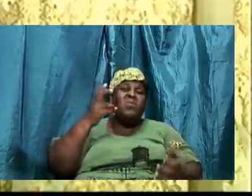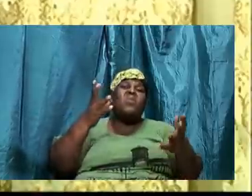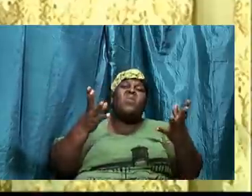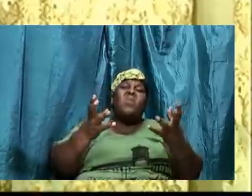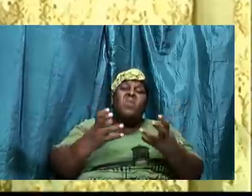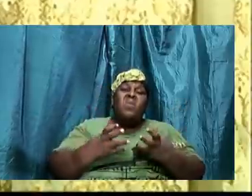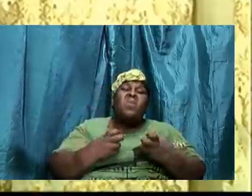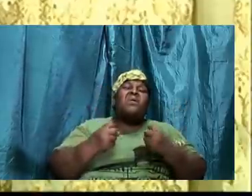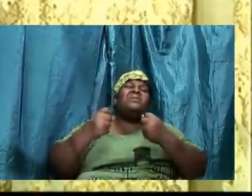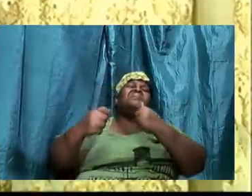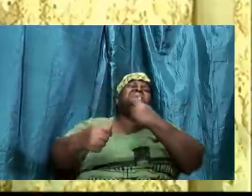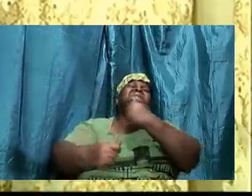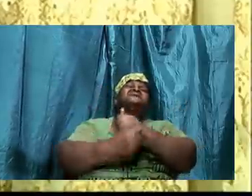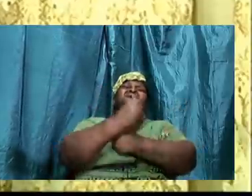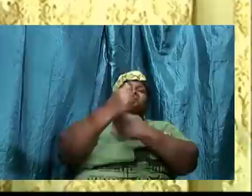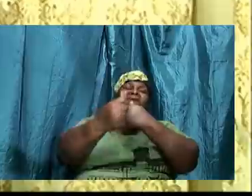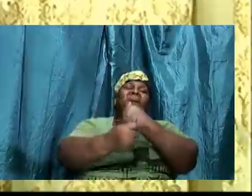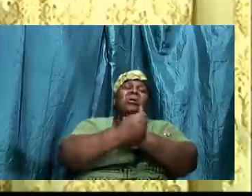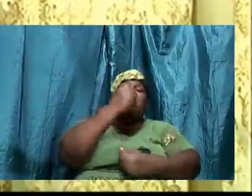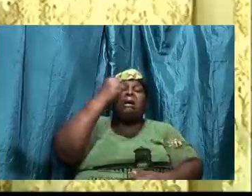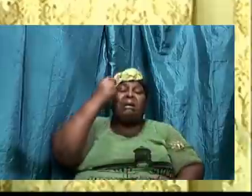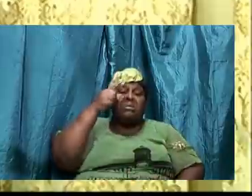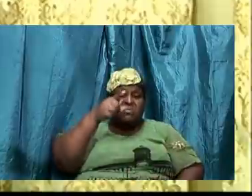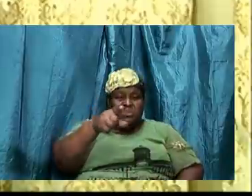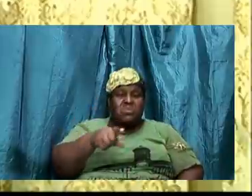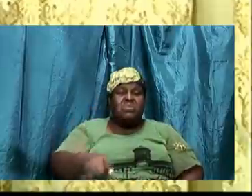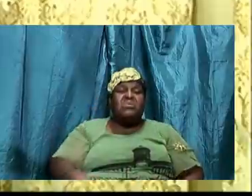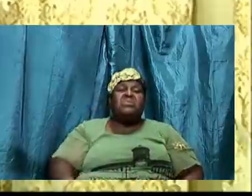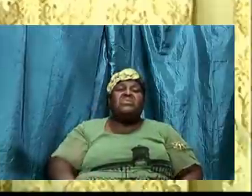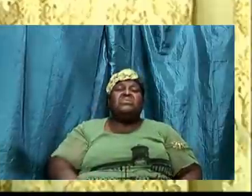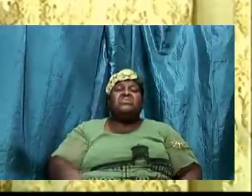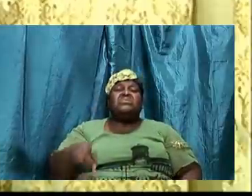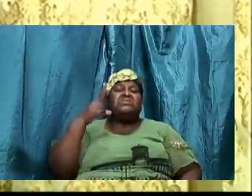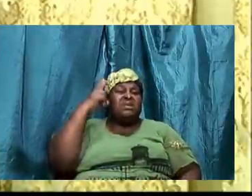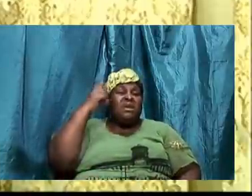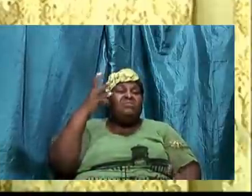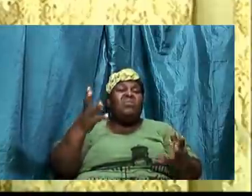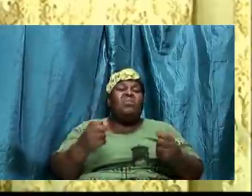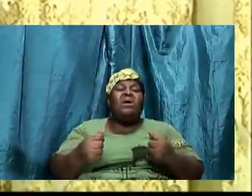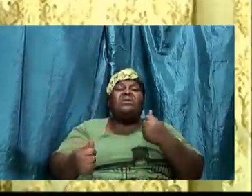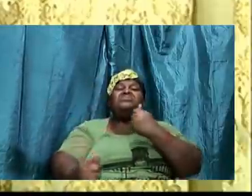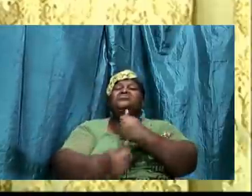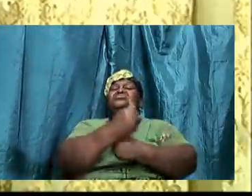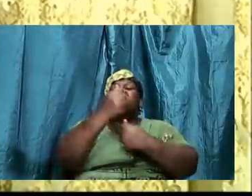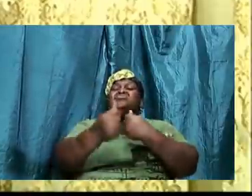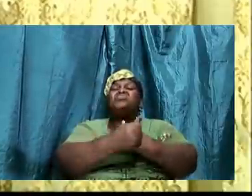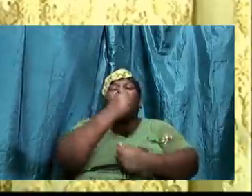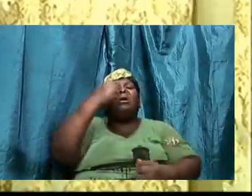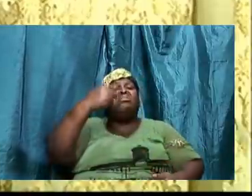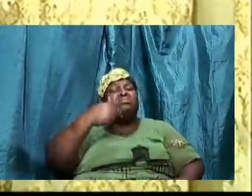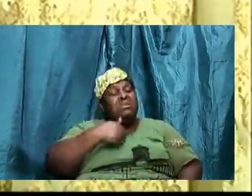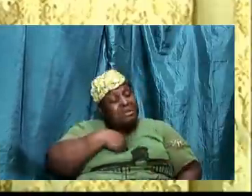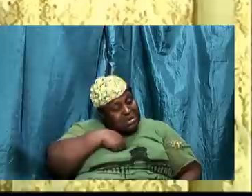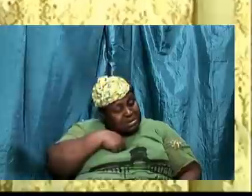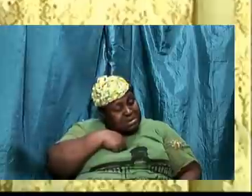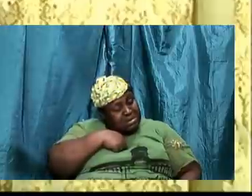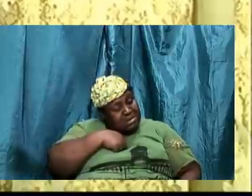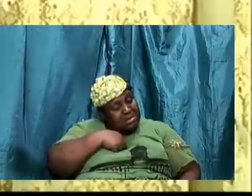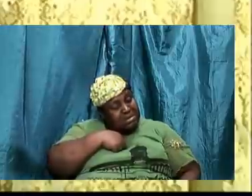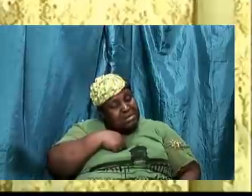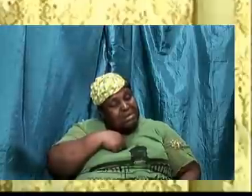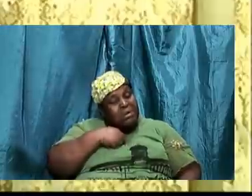up. This enemy wants to swallow me up. He wants to devour